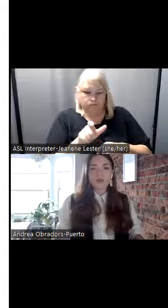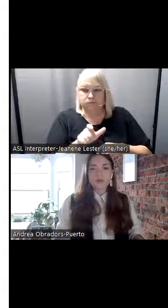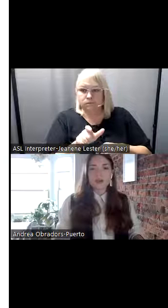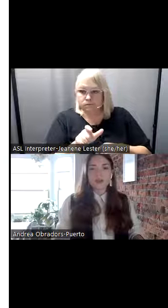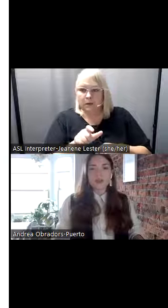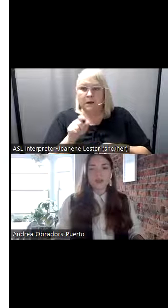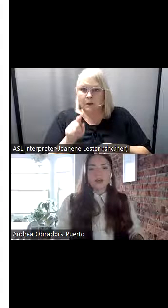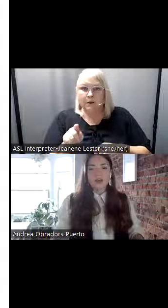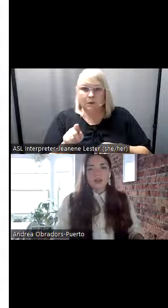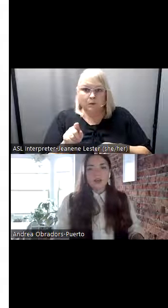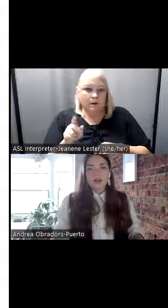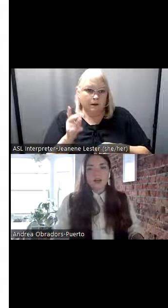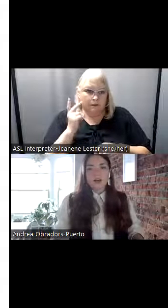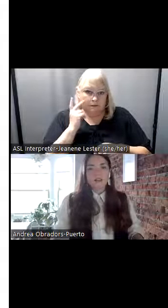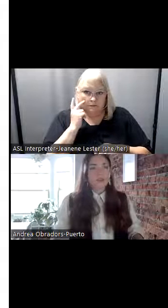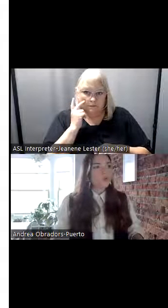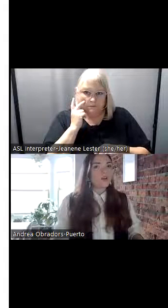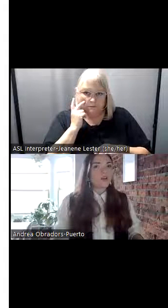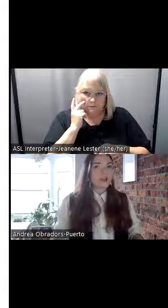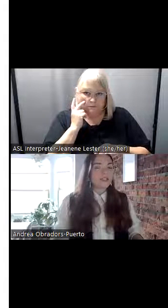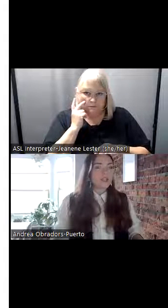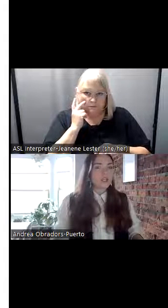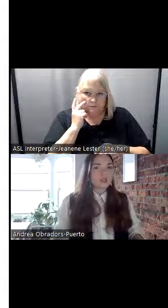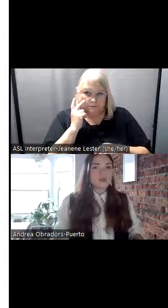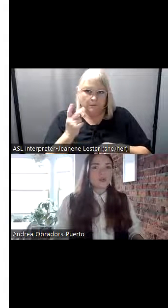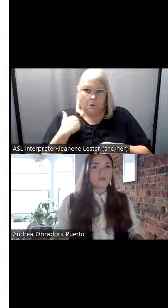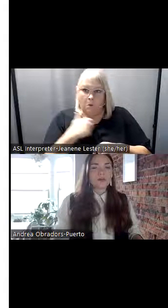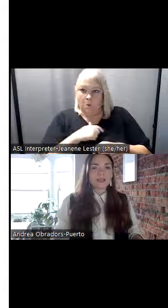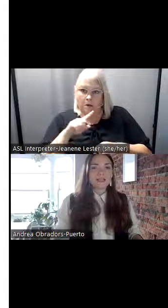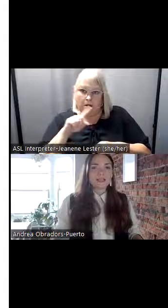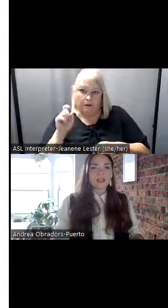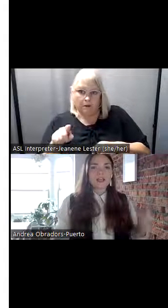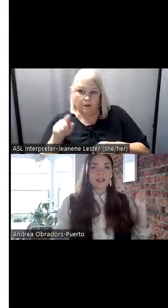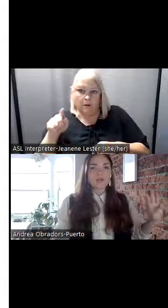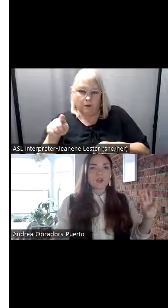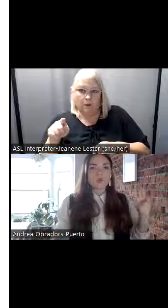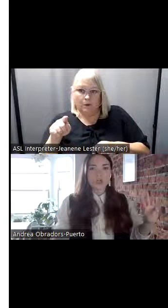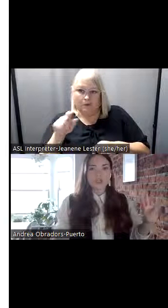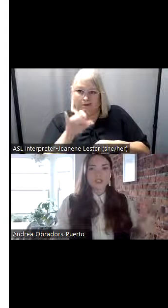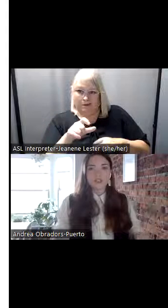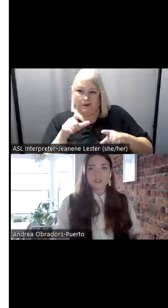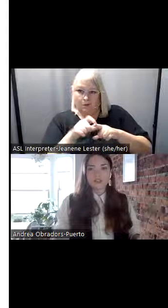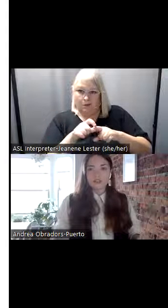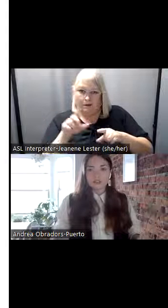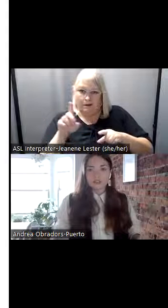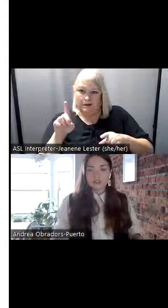and you'll find that we are asking you to define design in 3